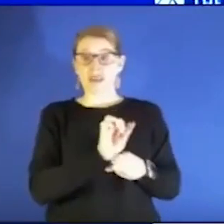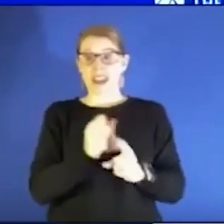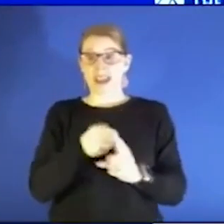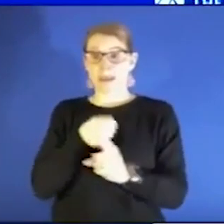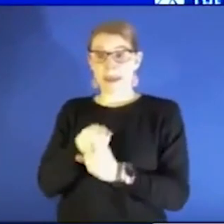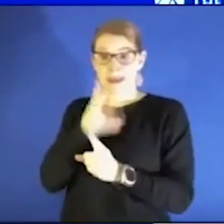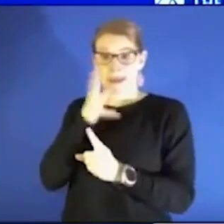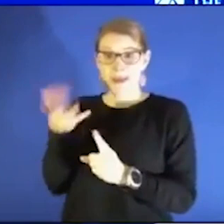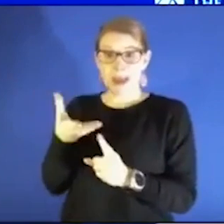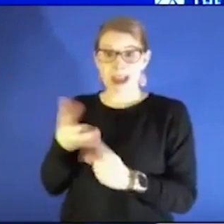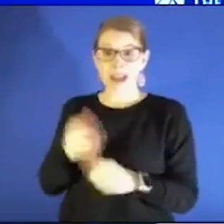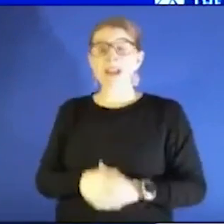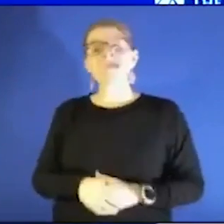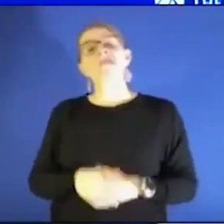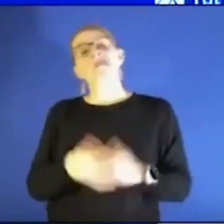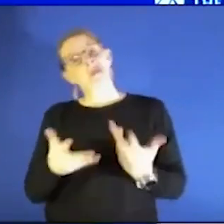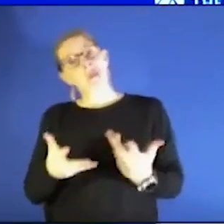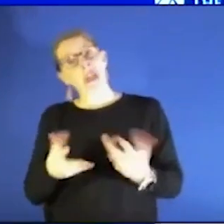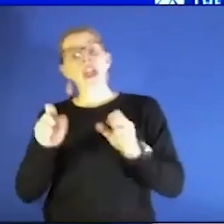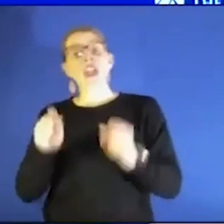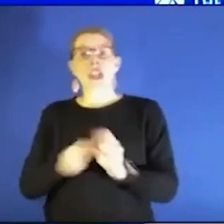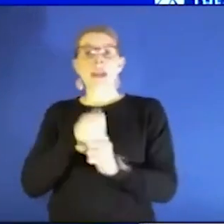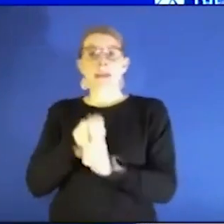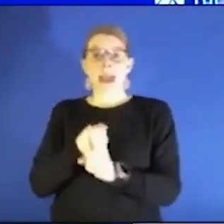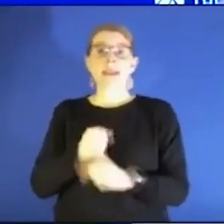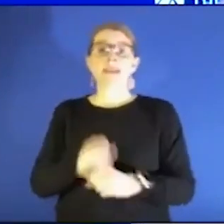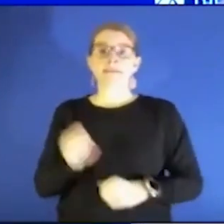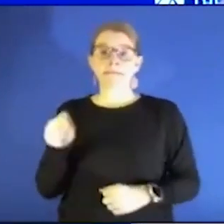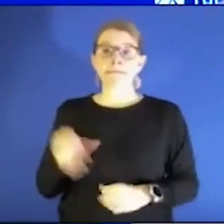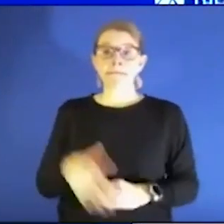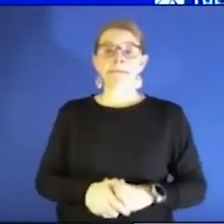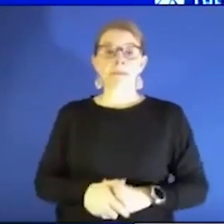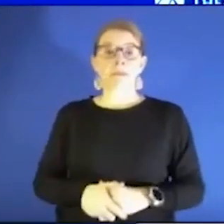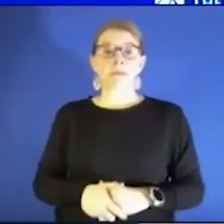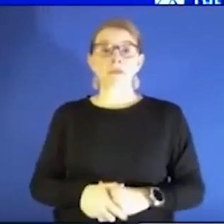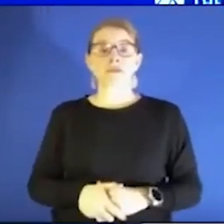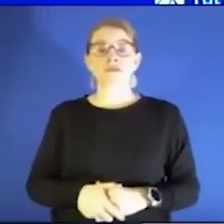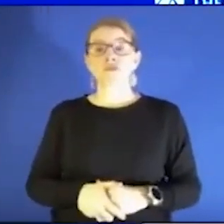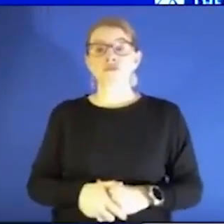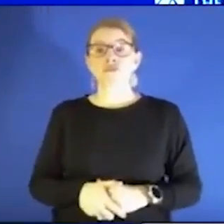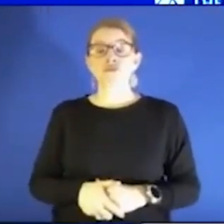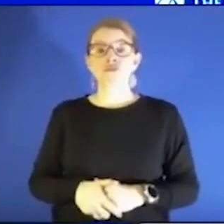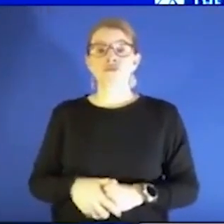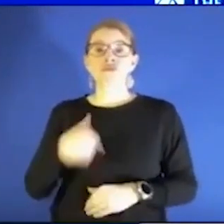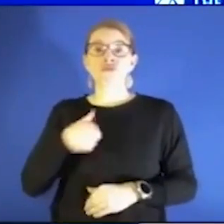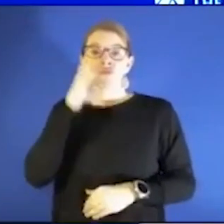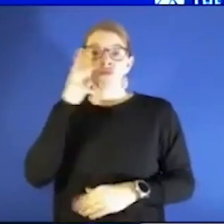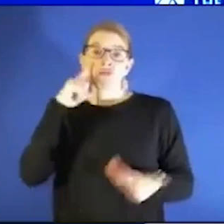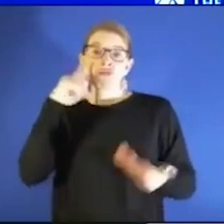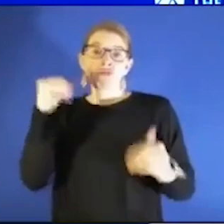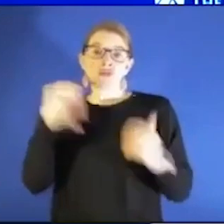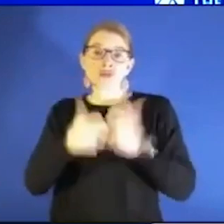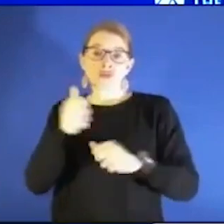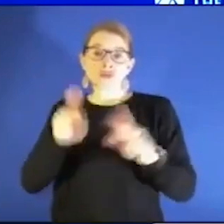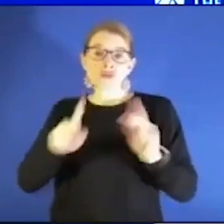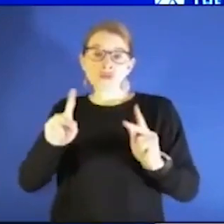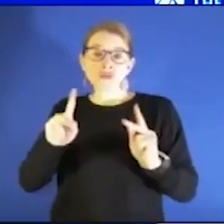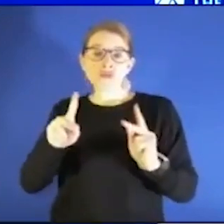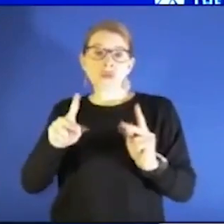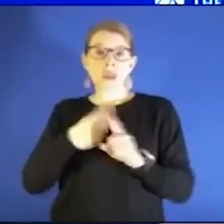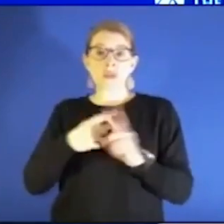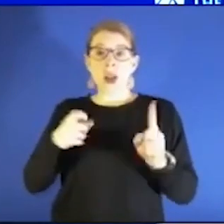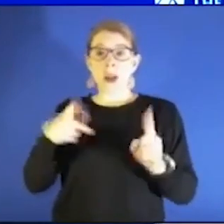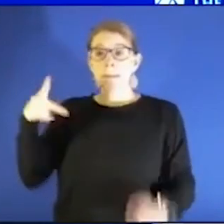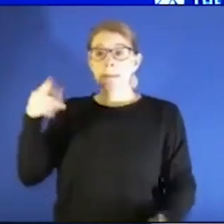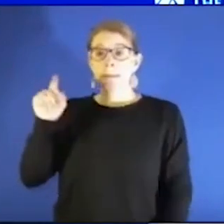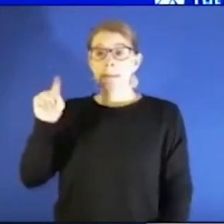could have an impact. I would expect that most of the people who are coming from Pittsburgh are actually going